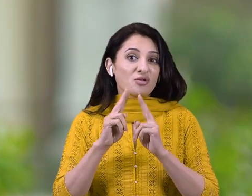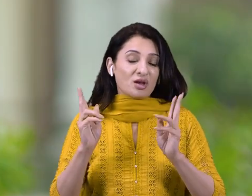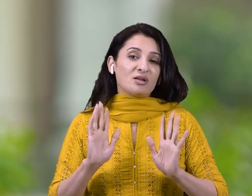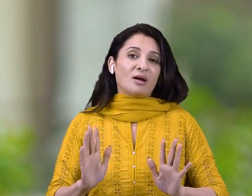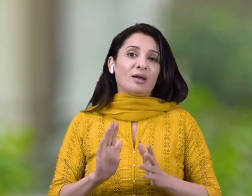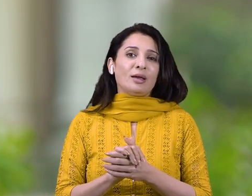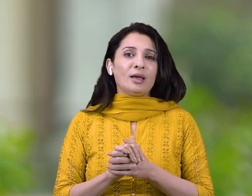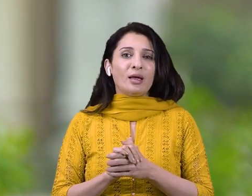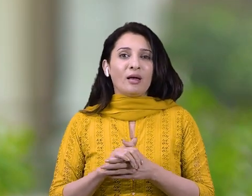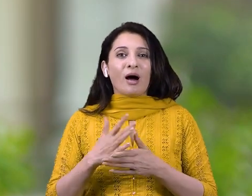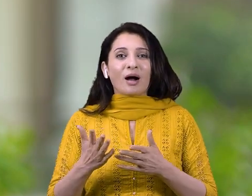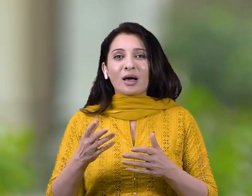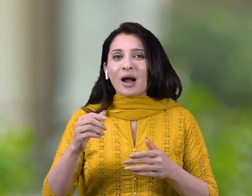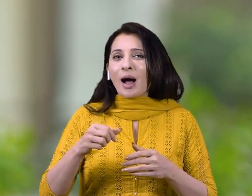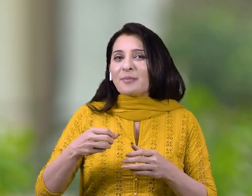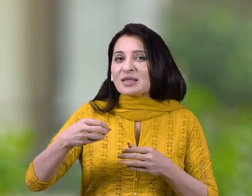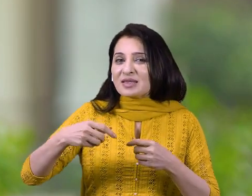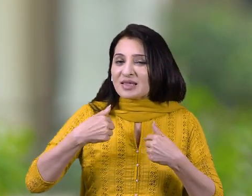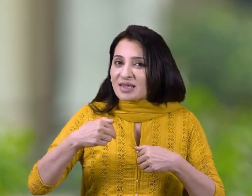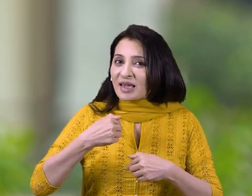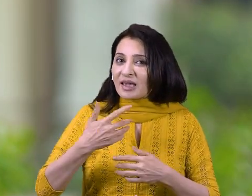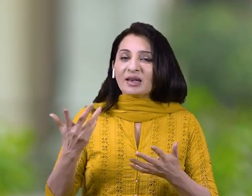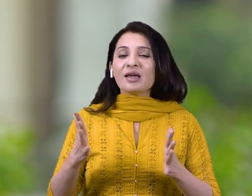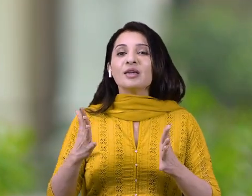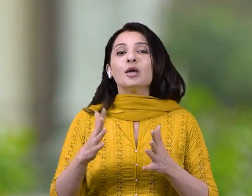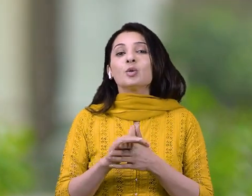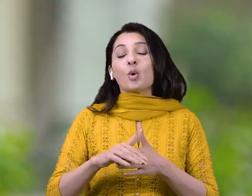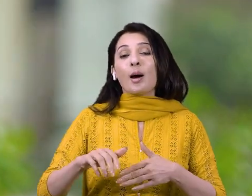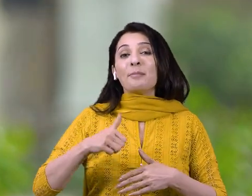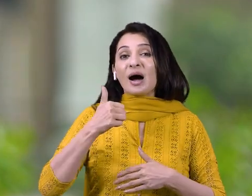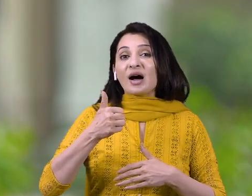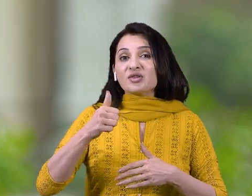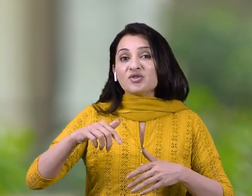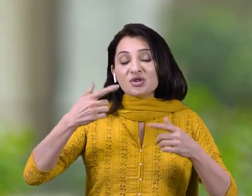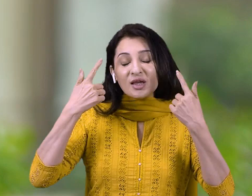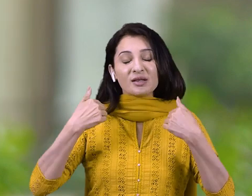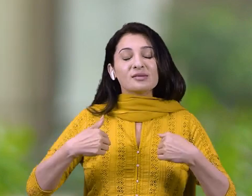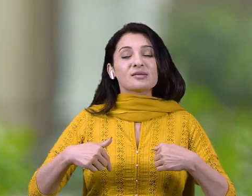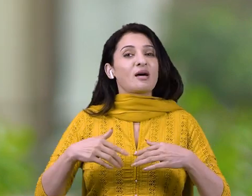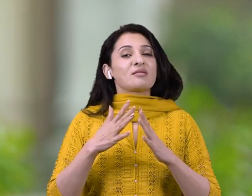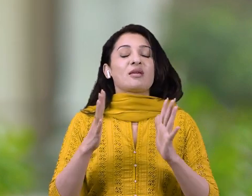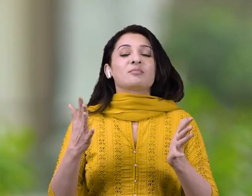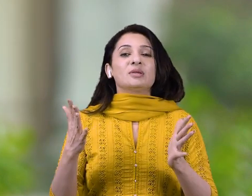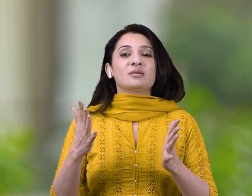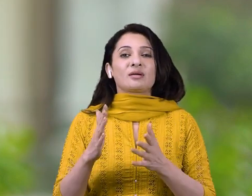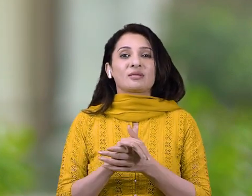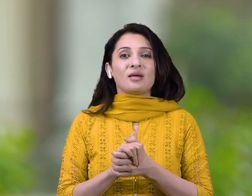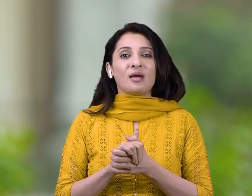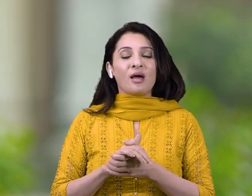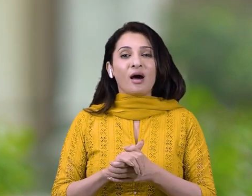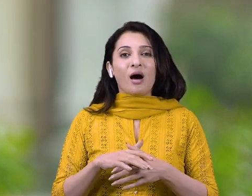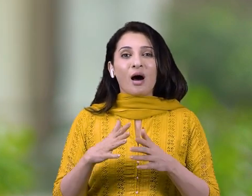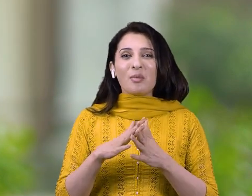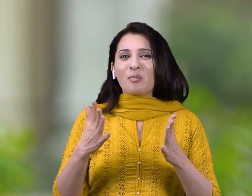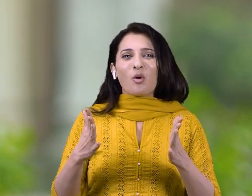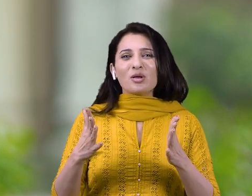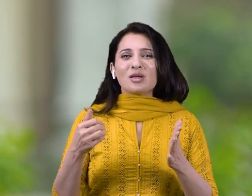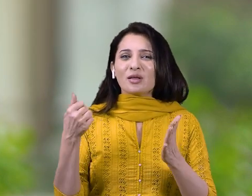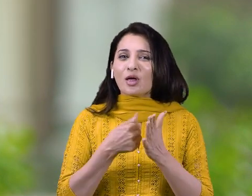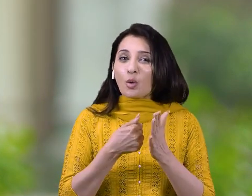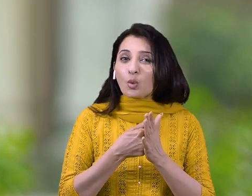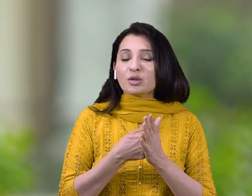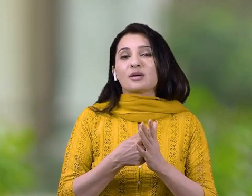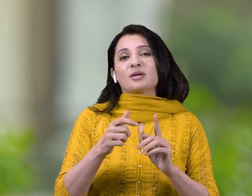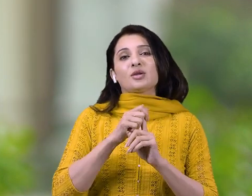you're not developing what it means to be a better human being, all the development that you're doing on an intellectual level doesn't have much merit to